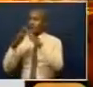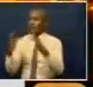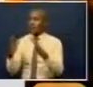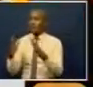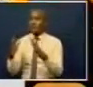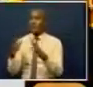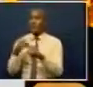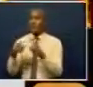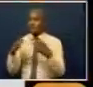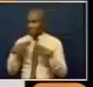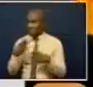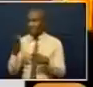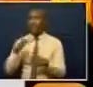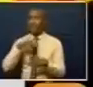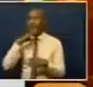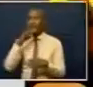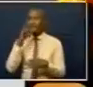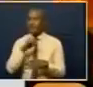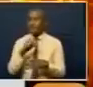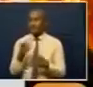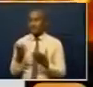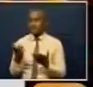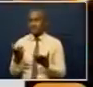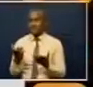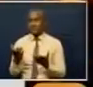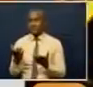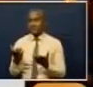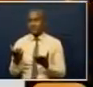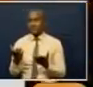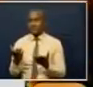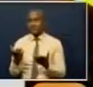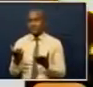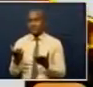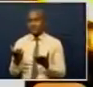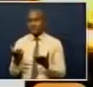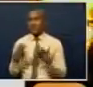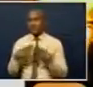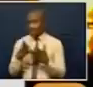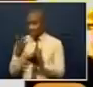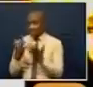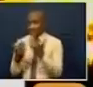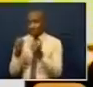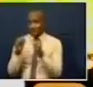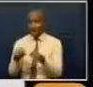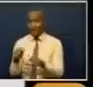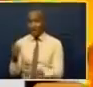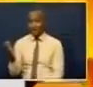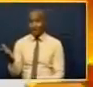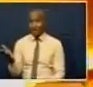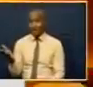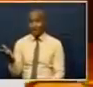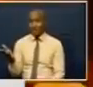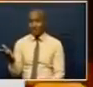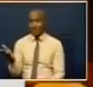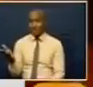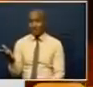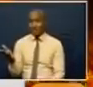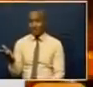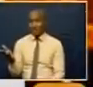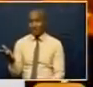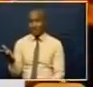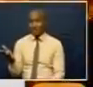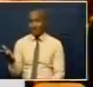the lives you've sacrificed, lives of people? Literally, because there must be people burning in this. Oh, no. Must be people dead in this. I sincerely hope.